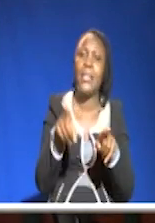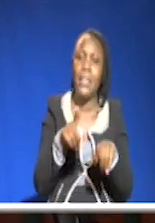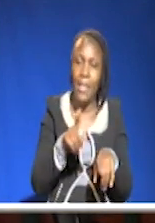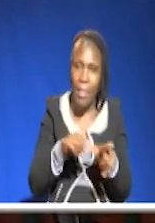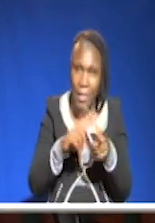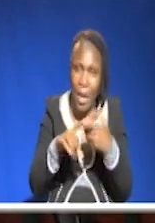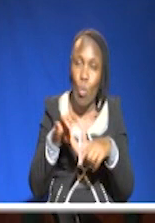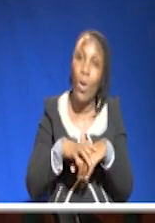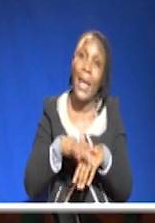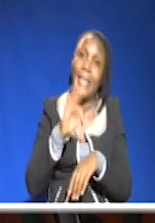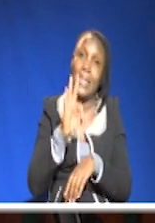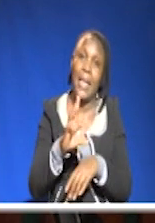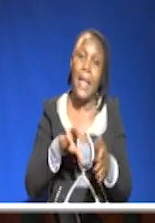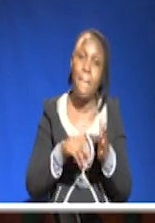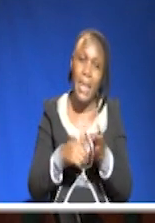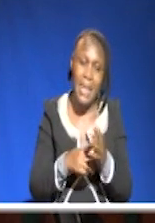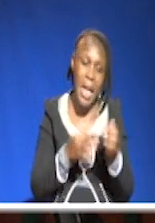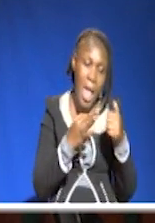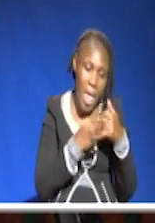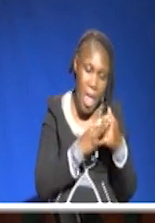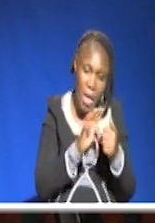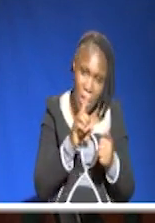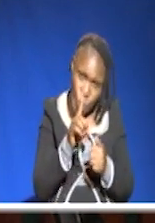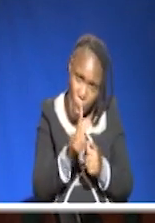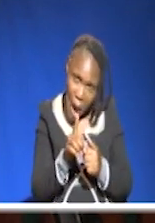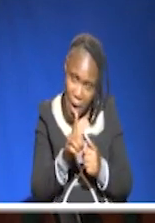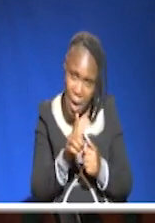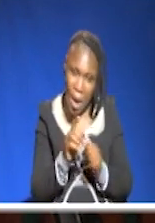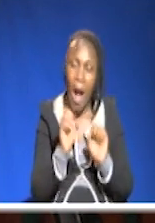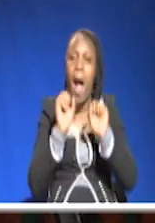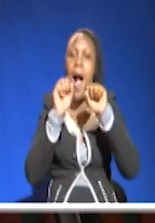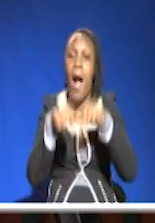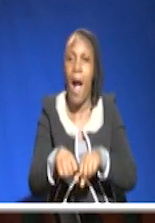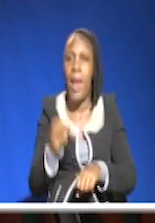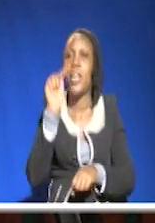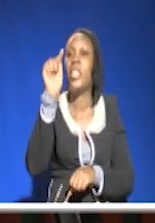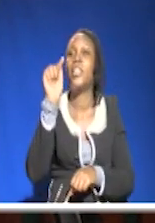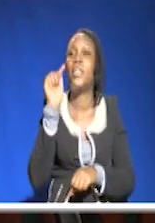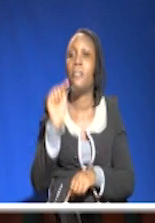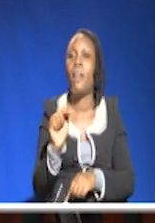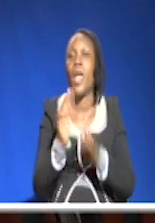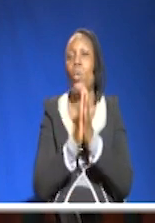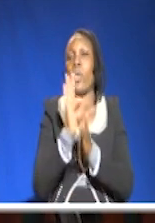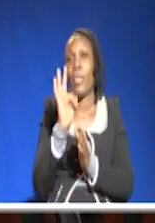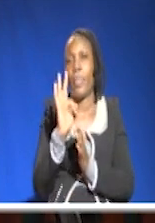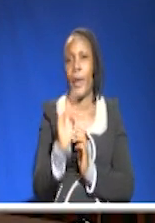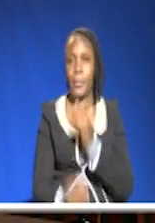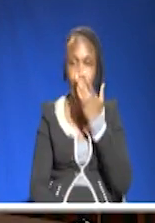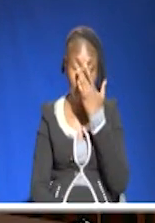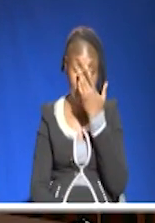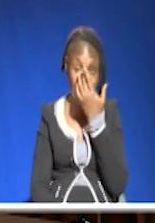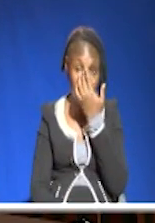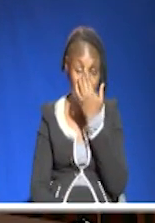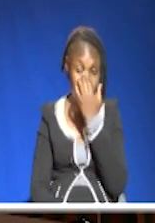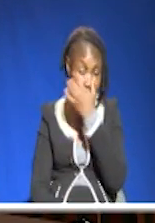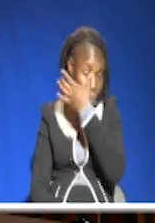simple, 81 therefore is divisible by 3. I hope you